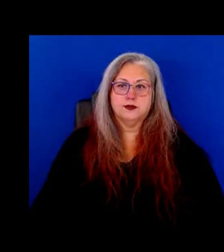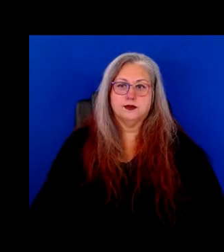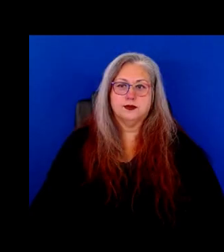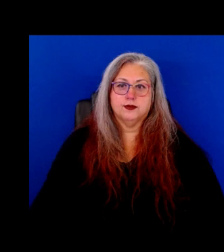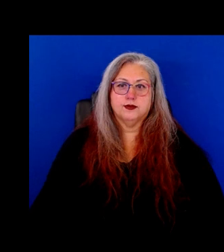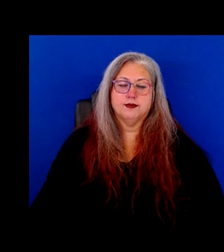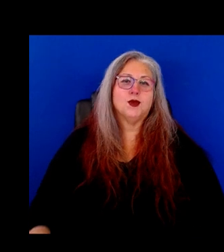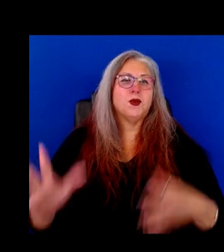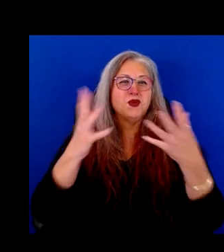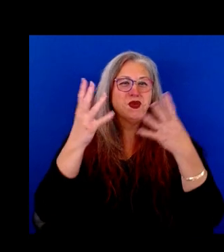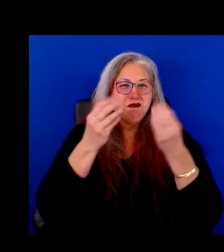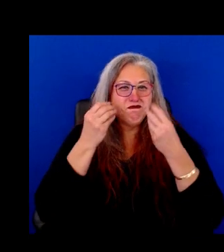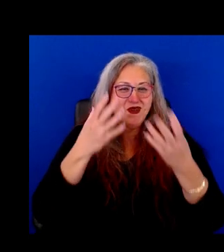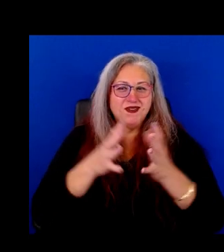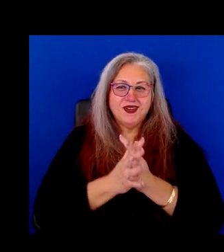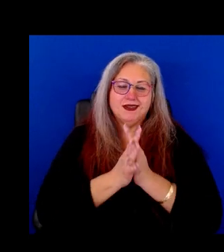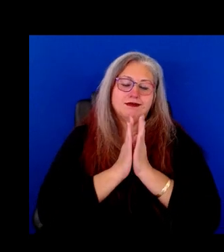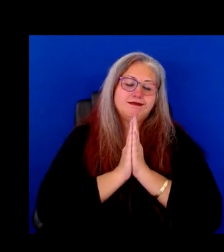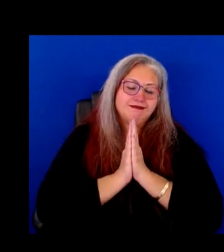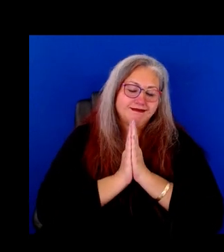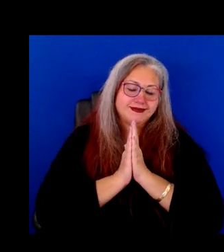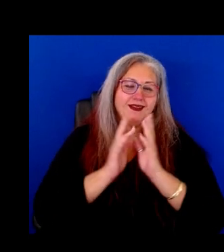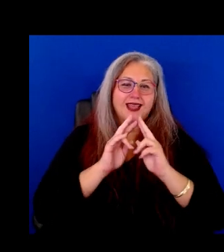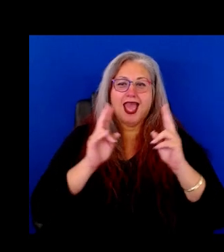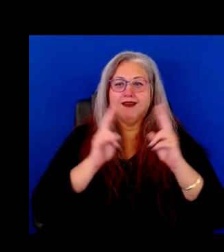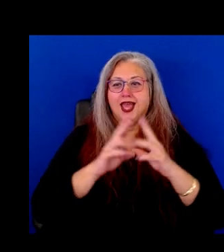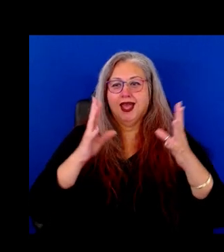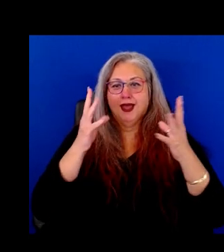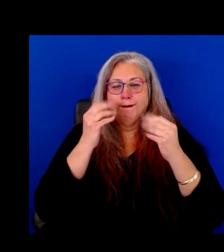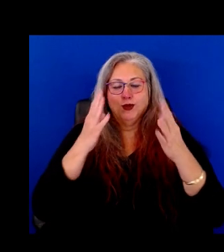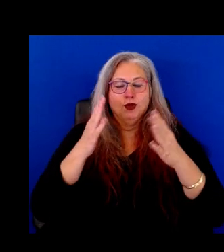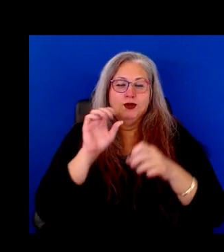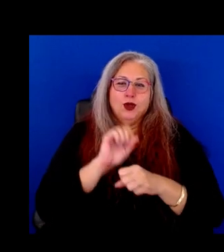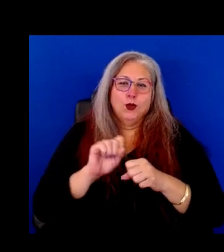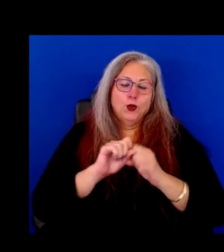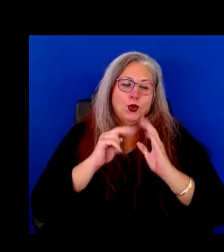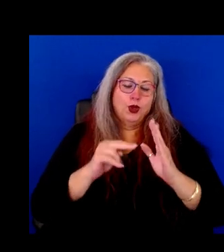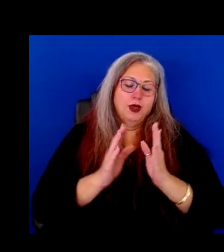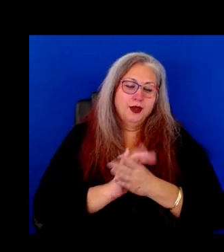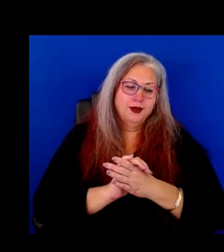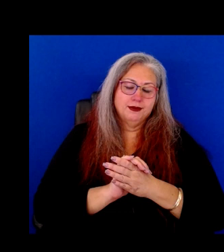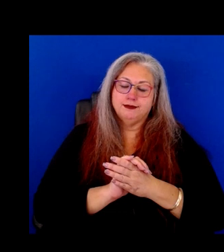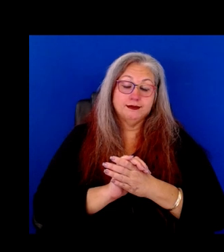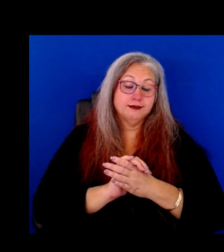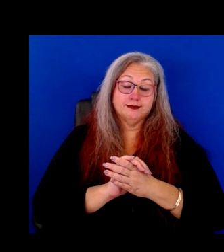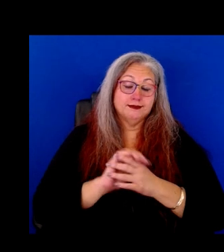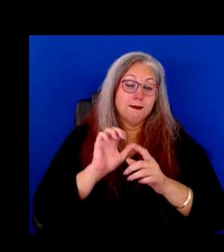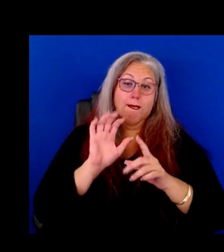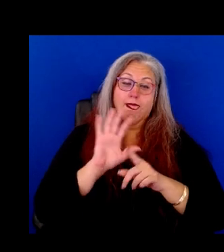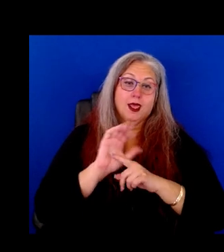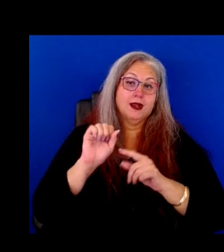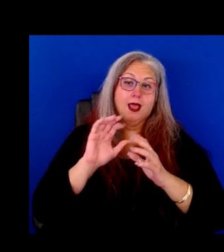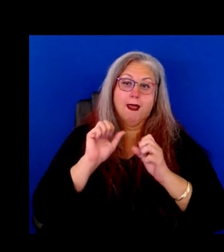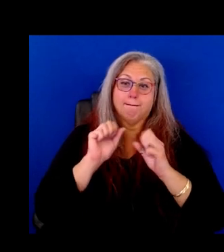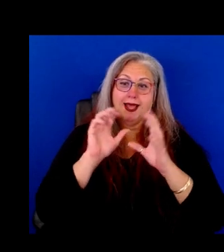Oh, beautiful. What a beautiful, beautiful work. Stunning, telling you, vibrant.